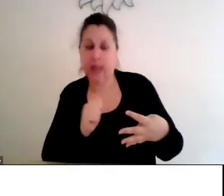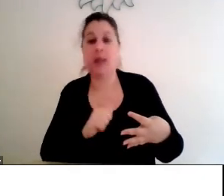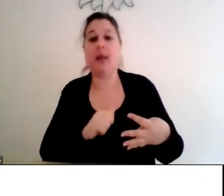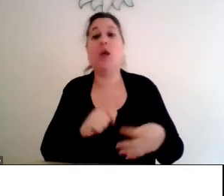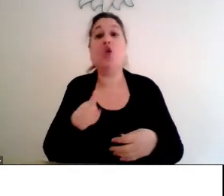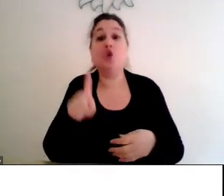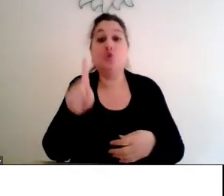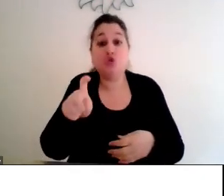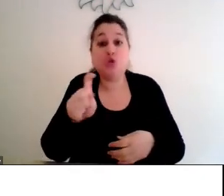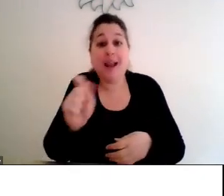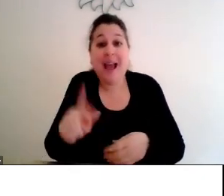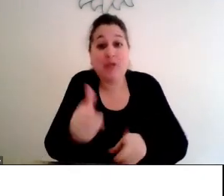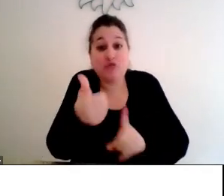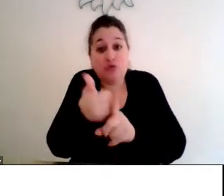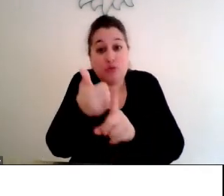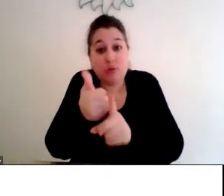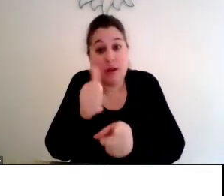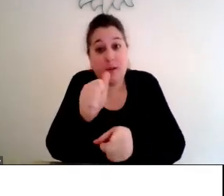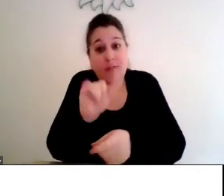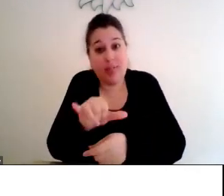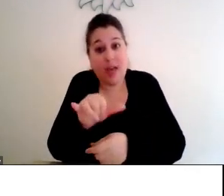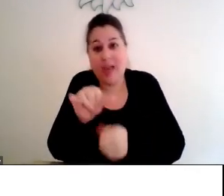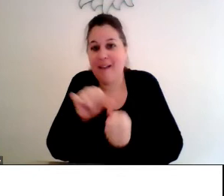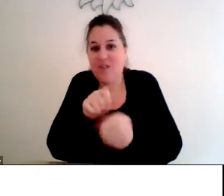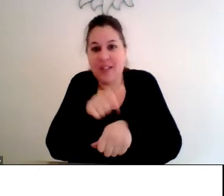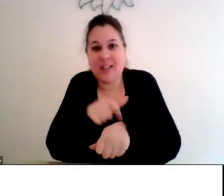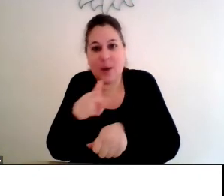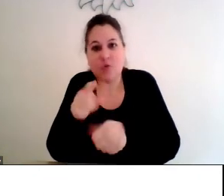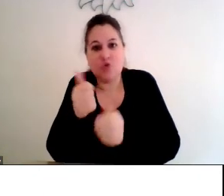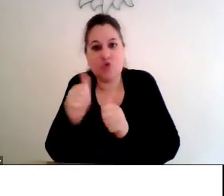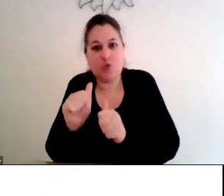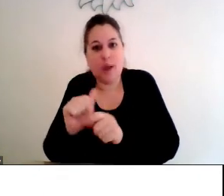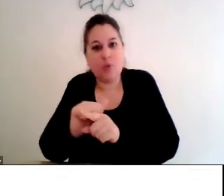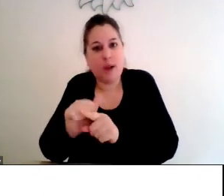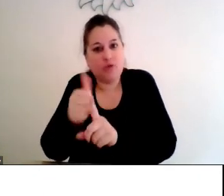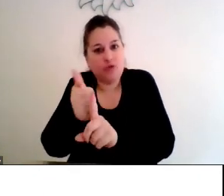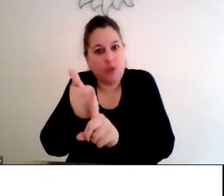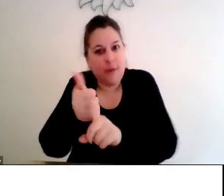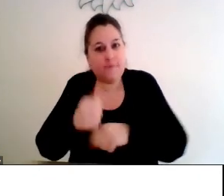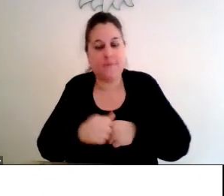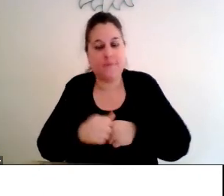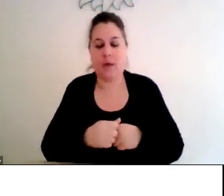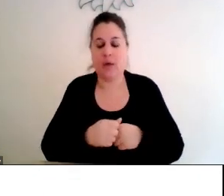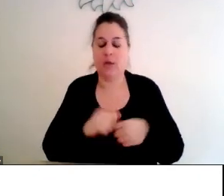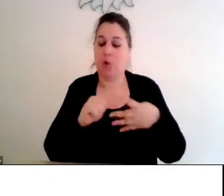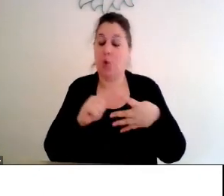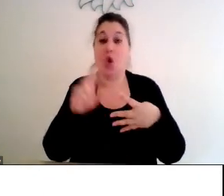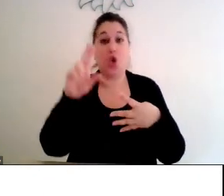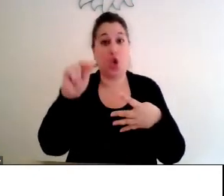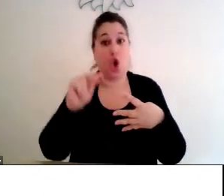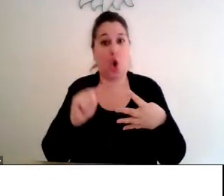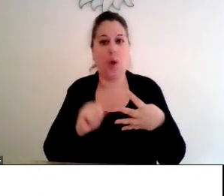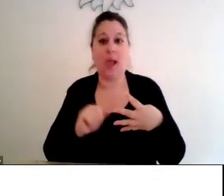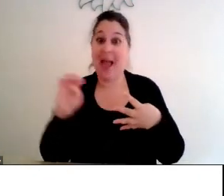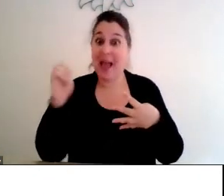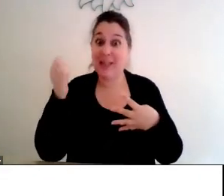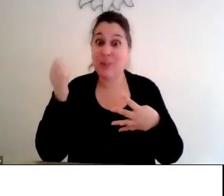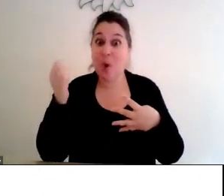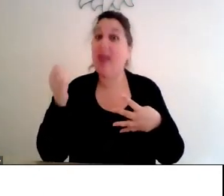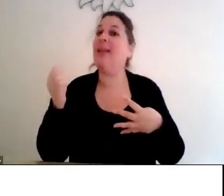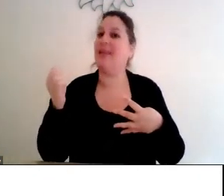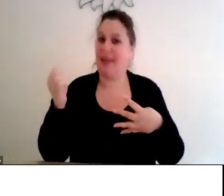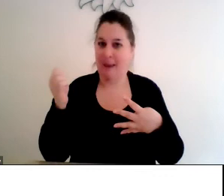any exponents? Yes. 3 cubed, 3 to the power of 3, 3 raised to 3.